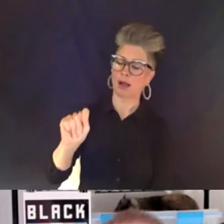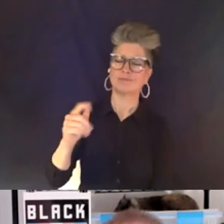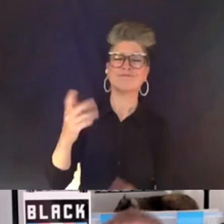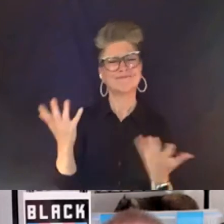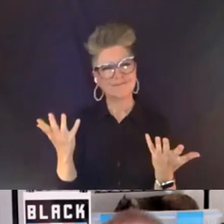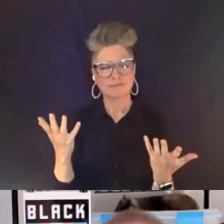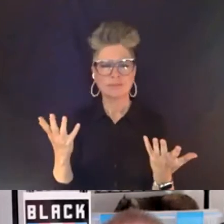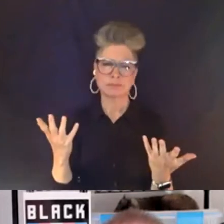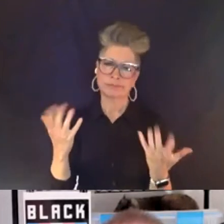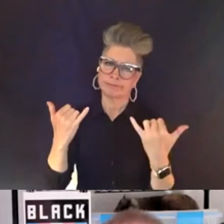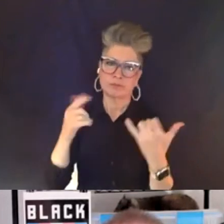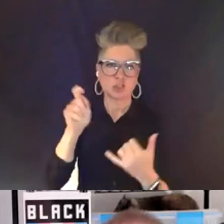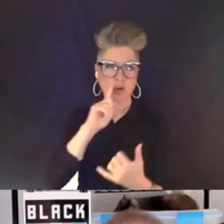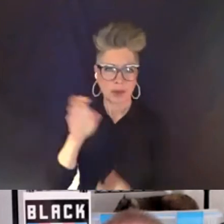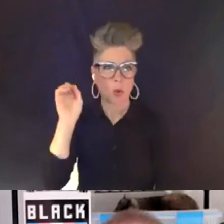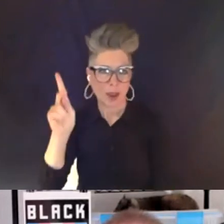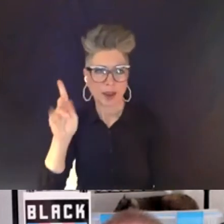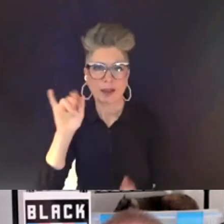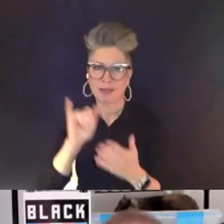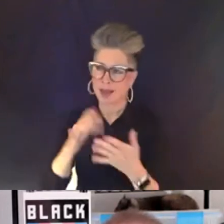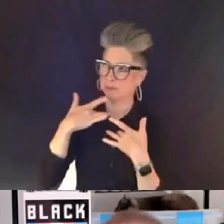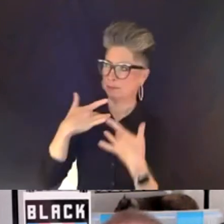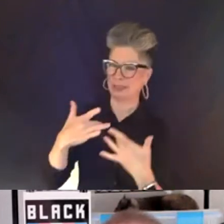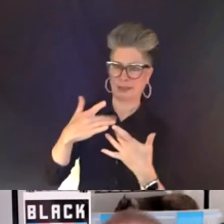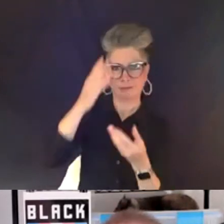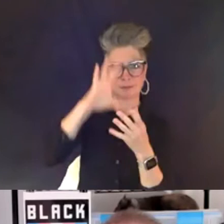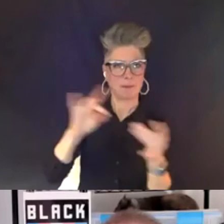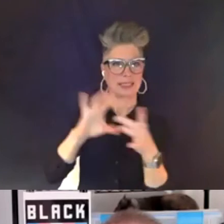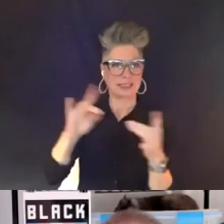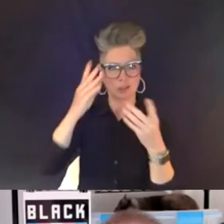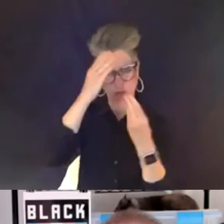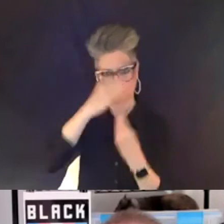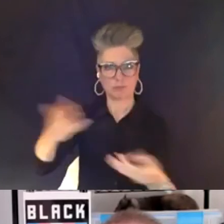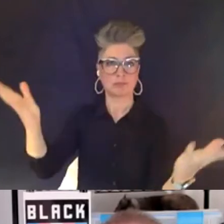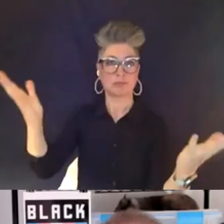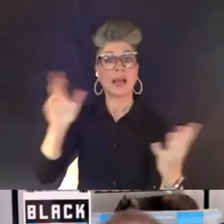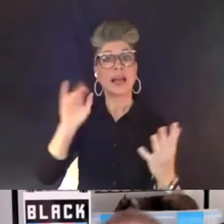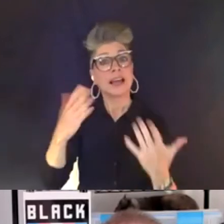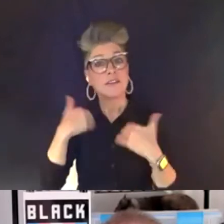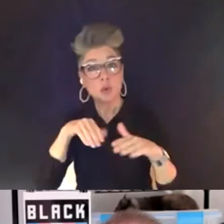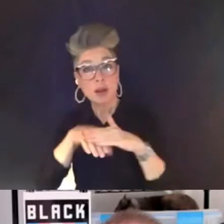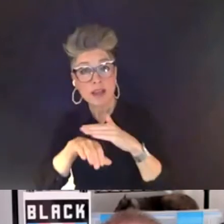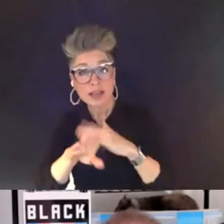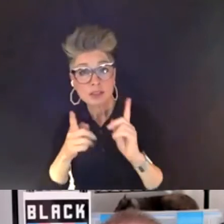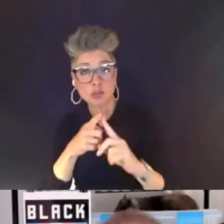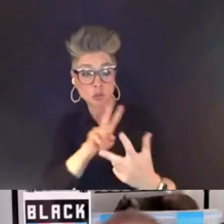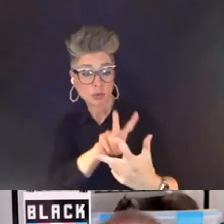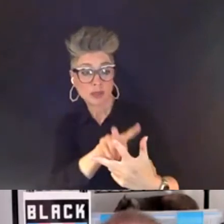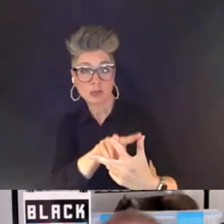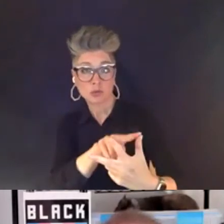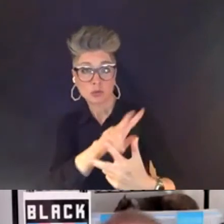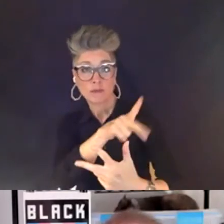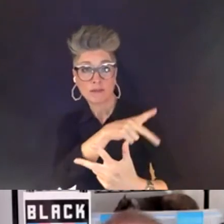line. With that being said, if you have access to one of the others, that would be okay as well. So if you do have